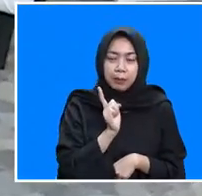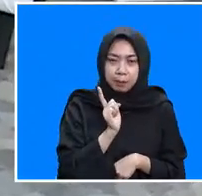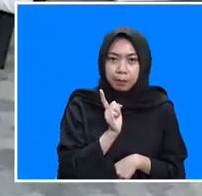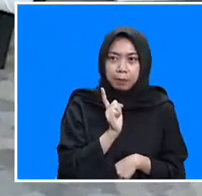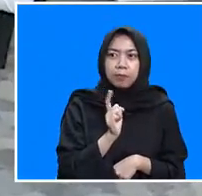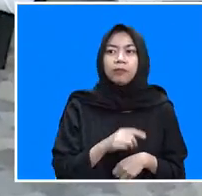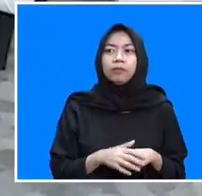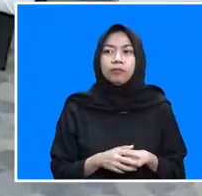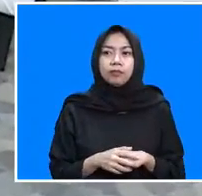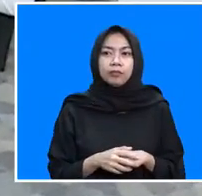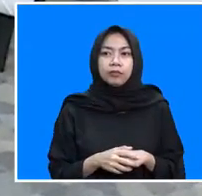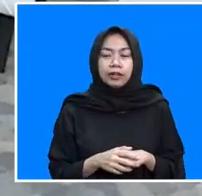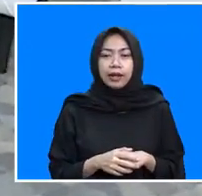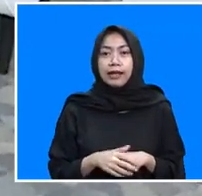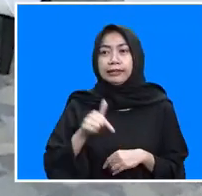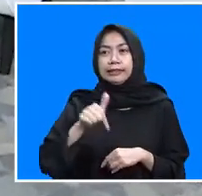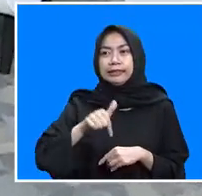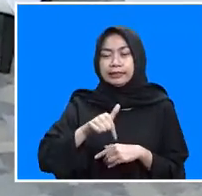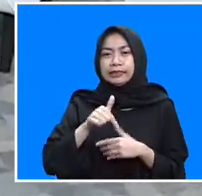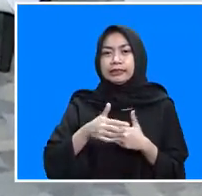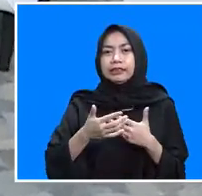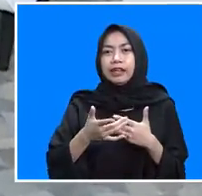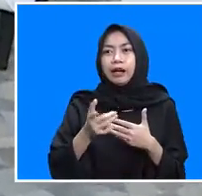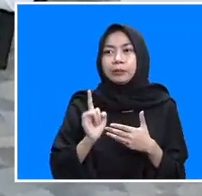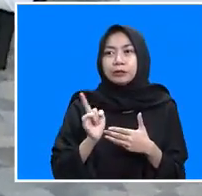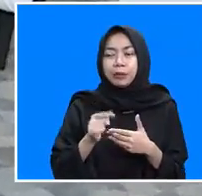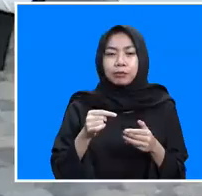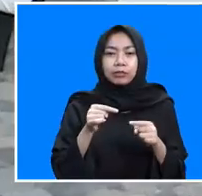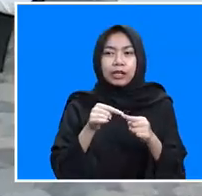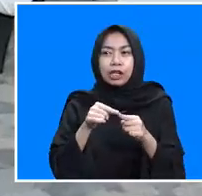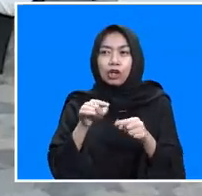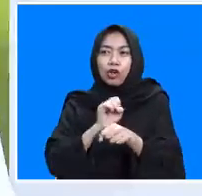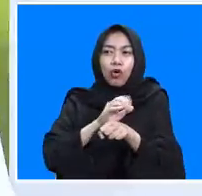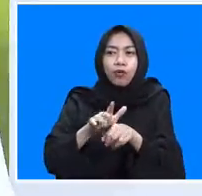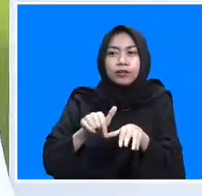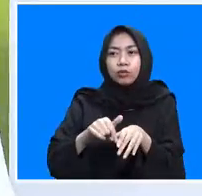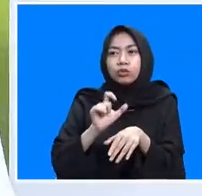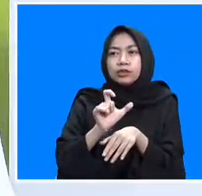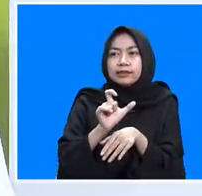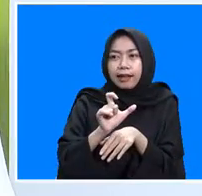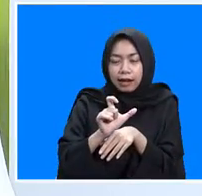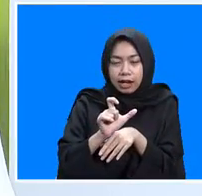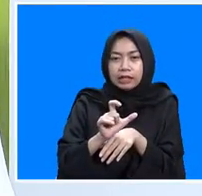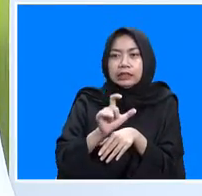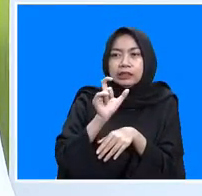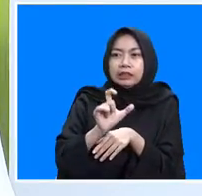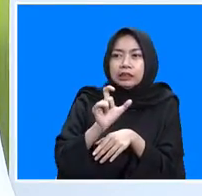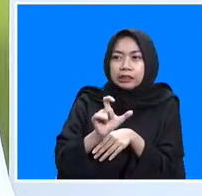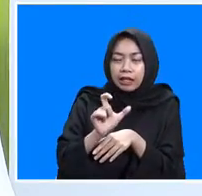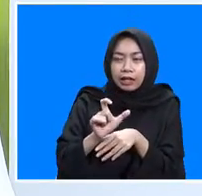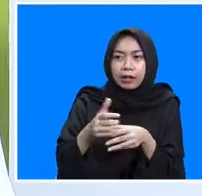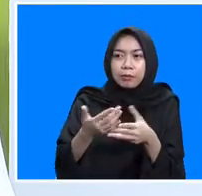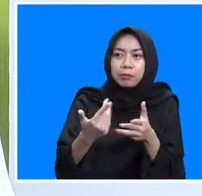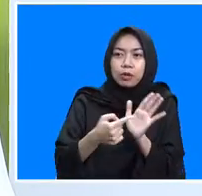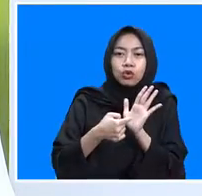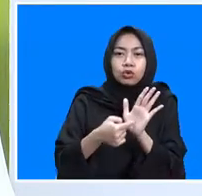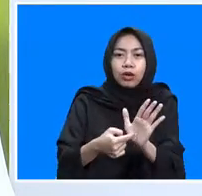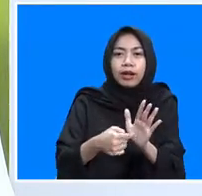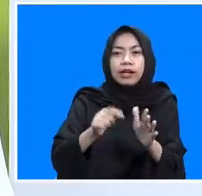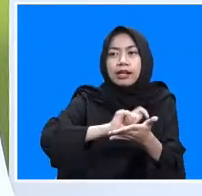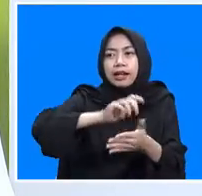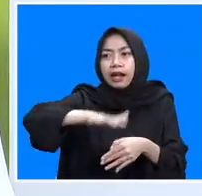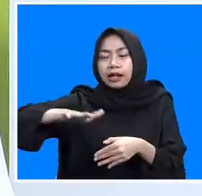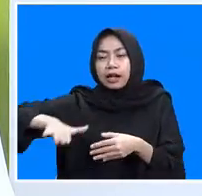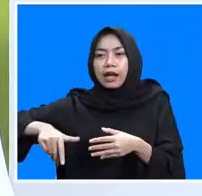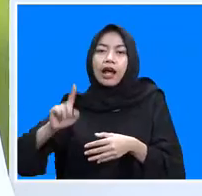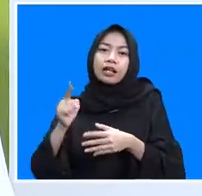significant amounts of resilience and agility throughout the period. students were still able to get access to high